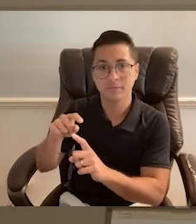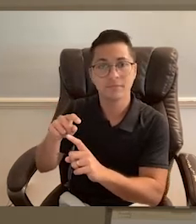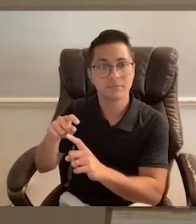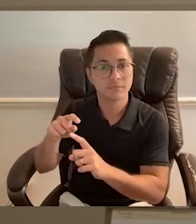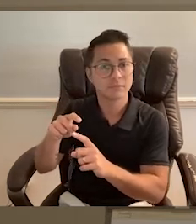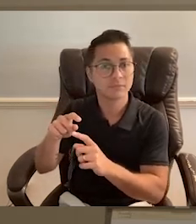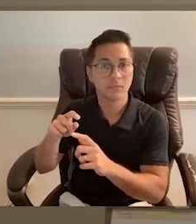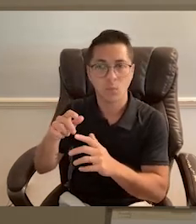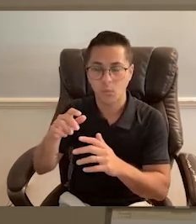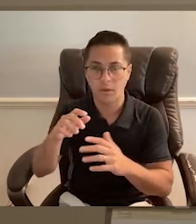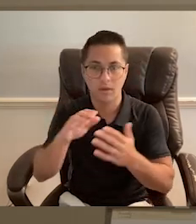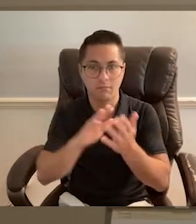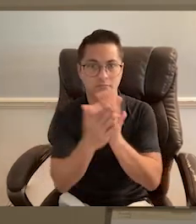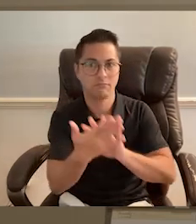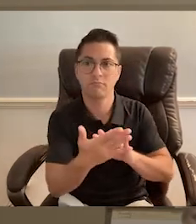Who,